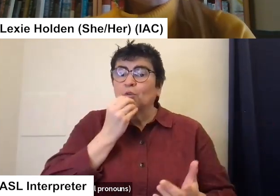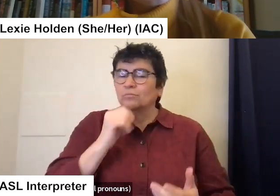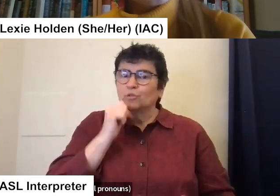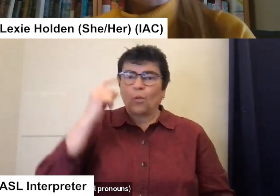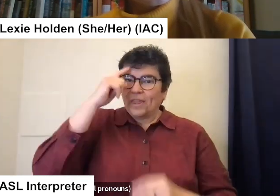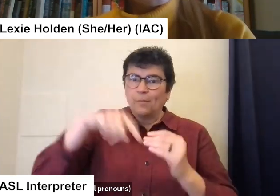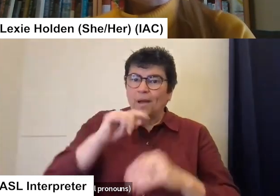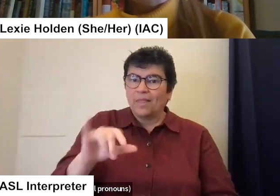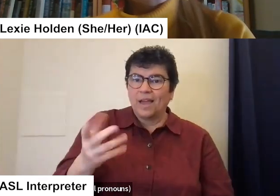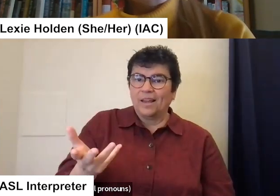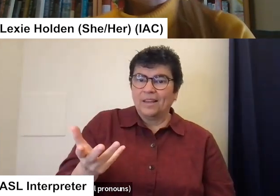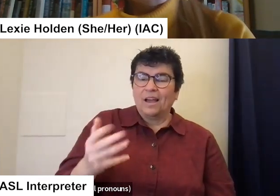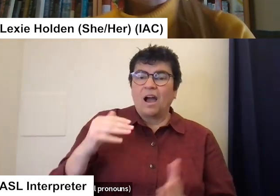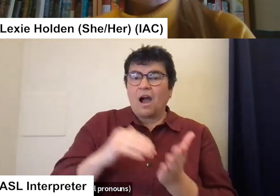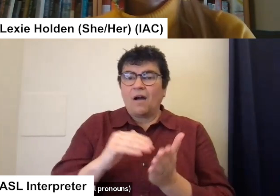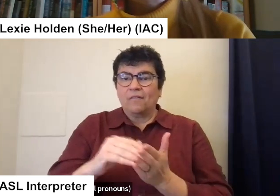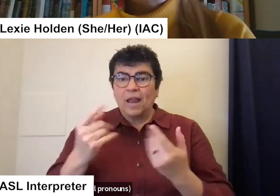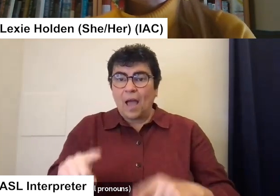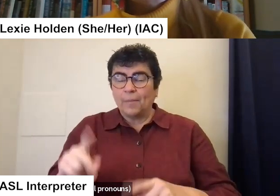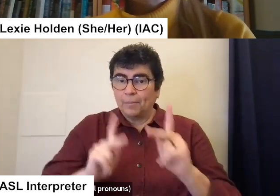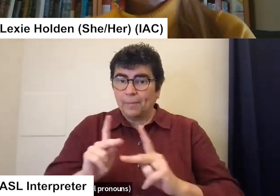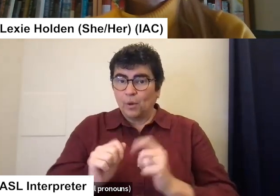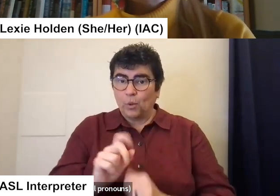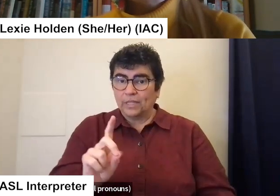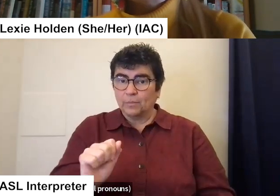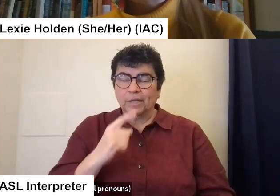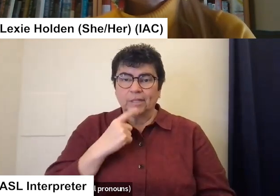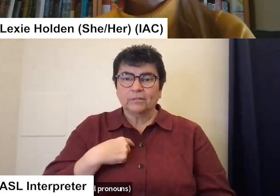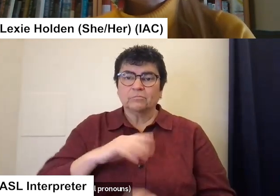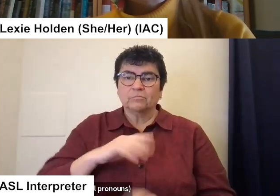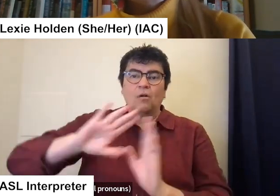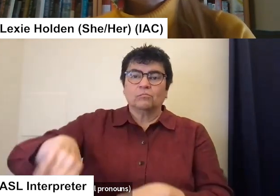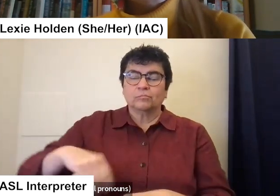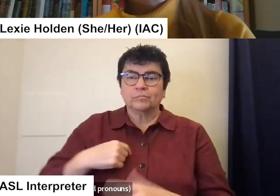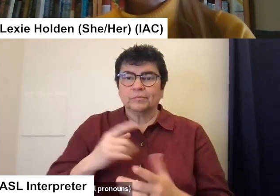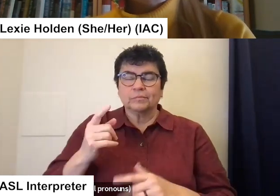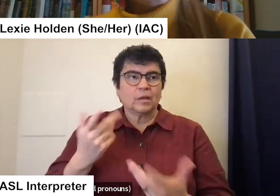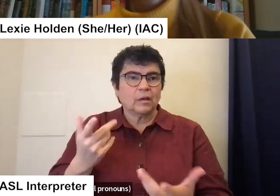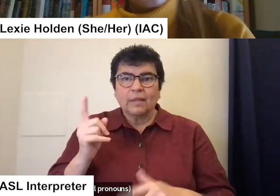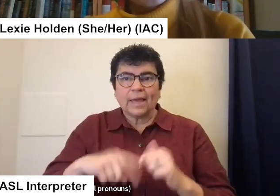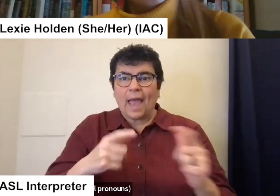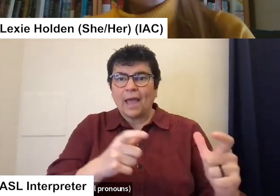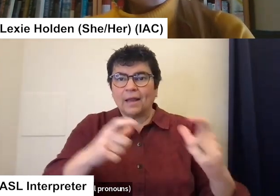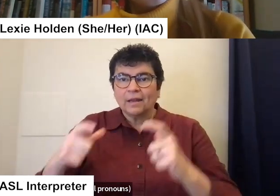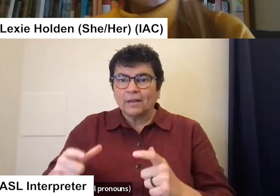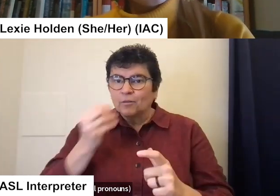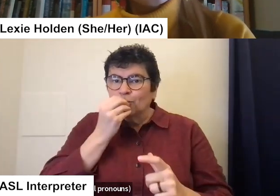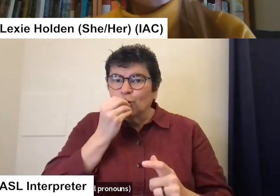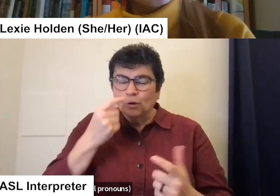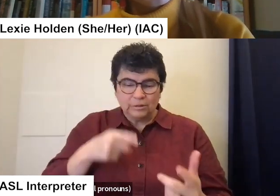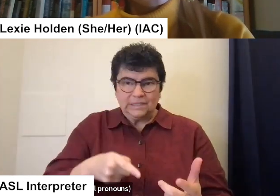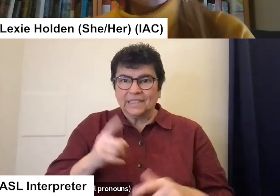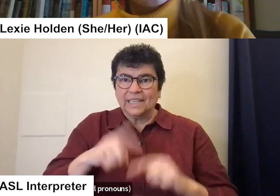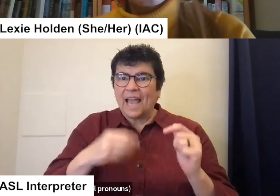so then oftentimes people with disabilities are forgotten. They can't get a plate of food. If someone, for